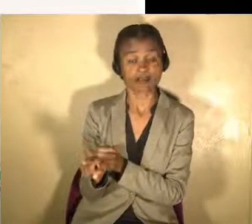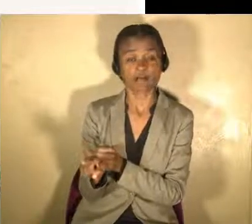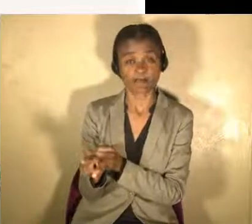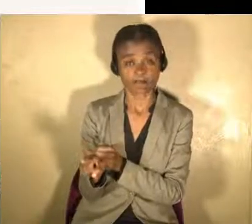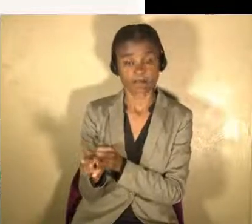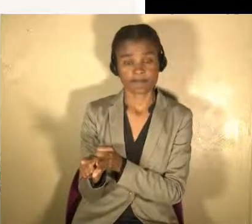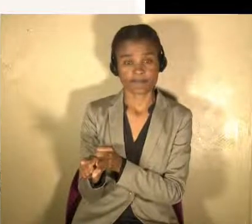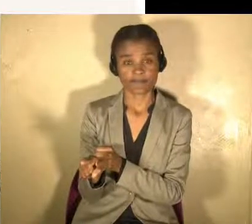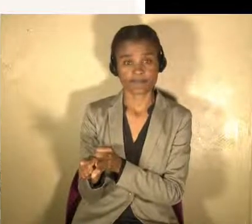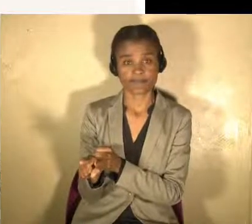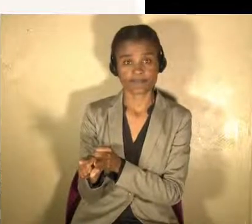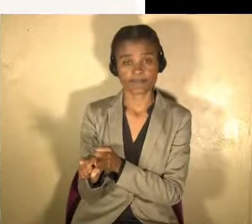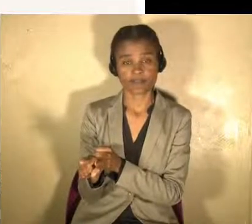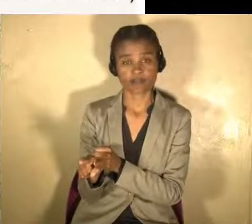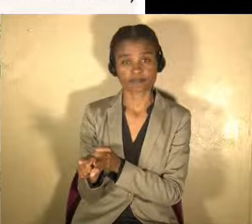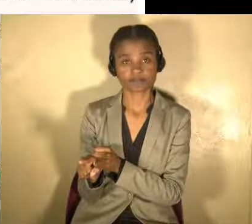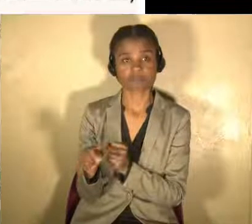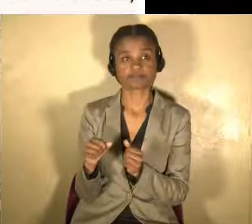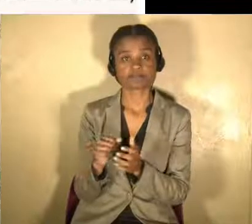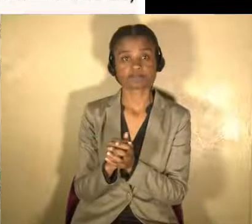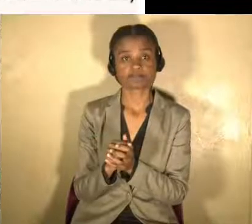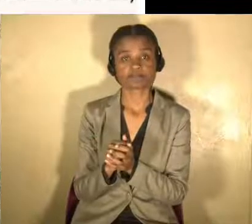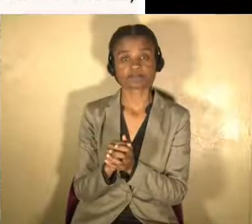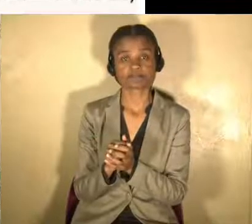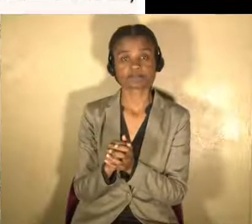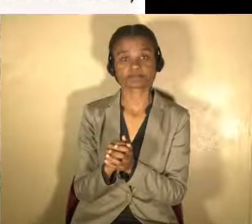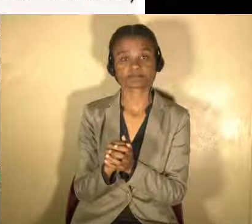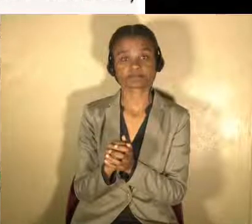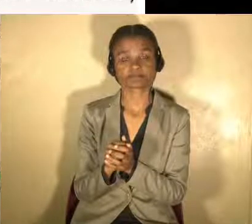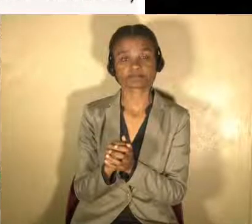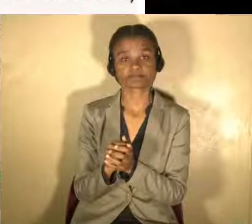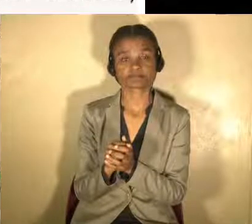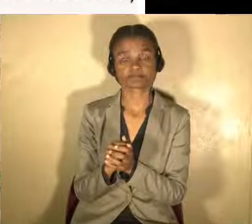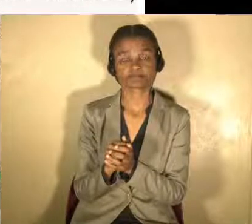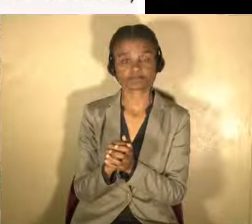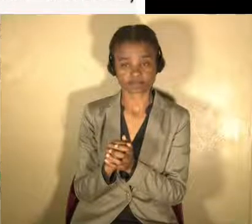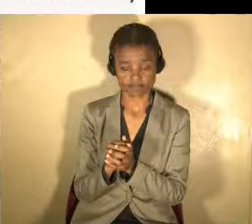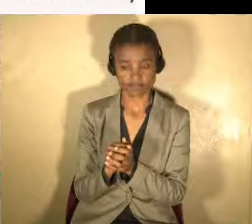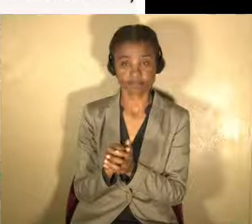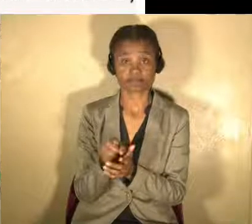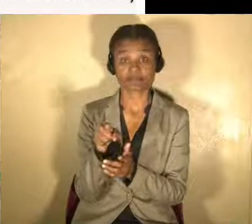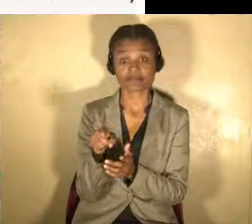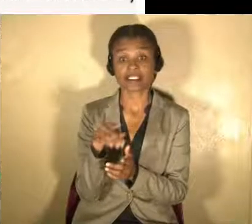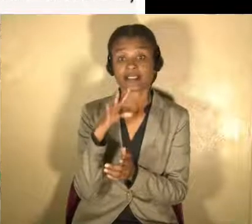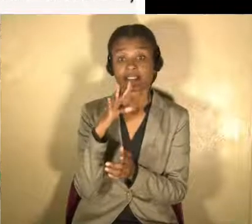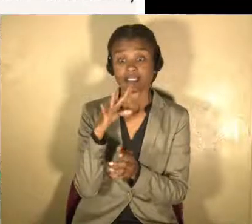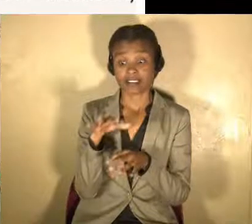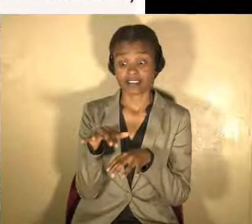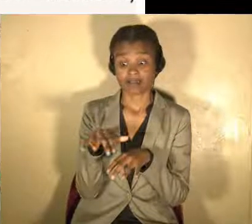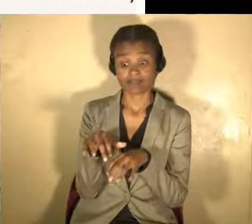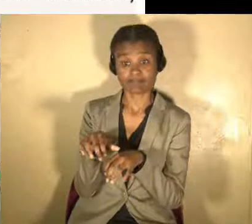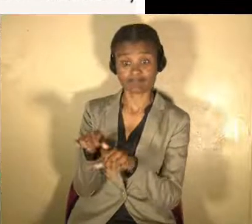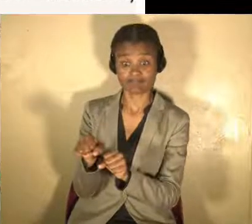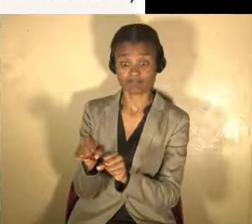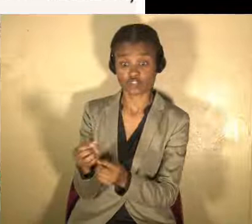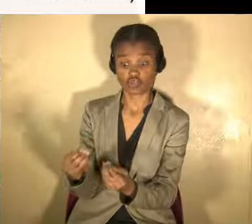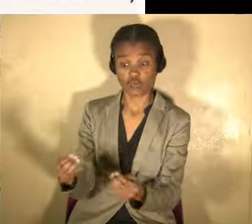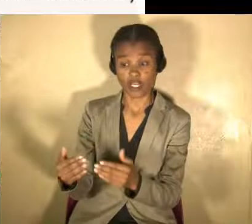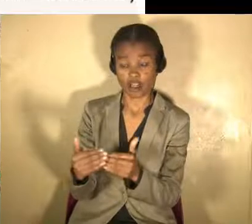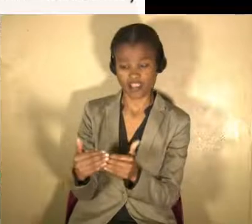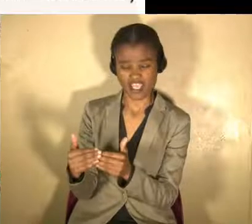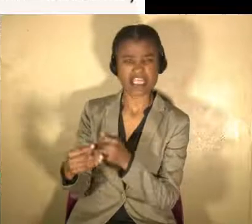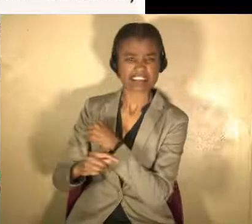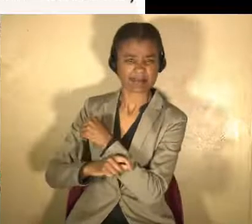based on its orders, strengthen the supervision of the foster placements. Because the